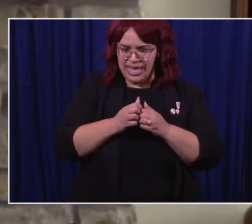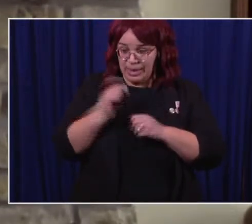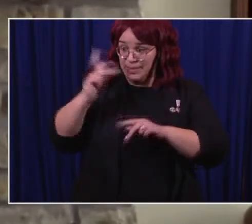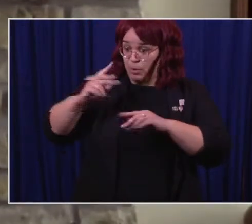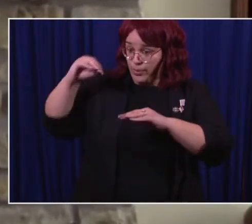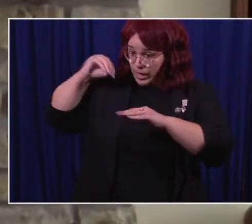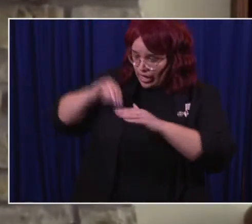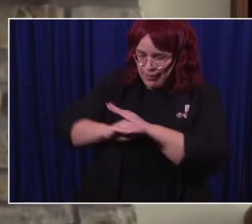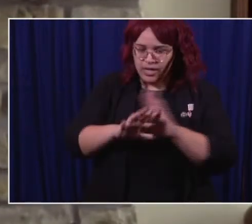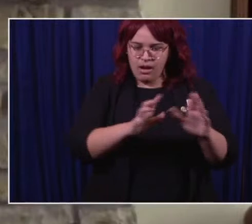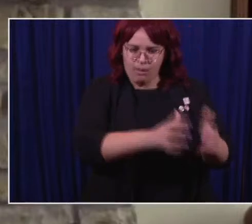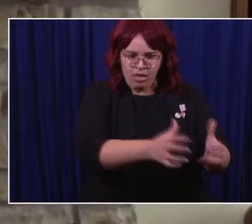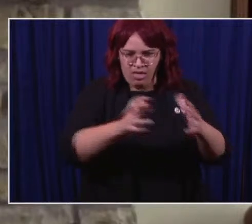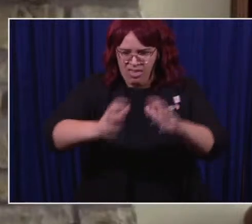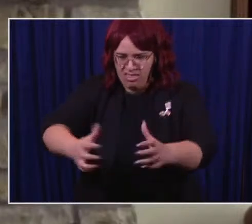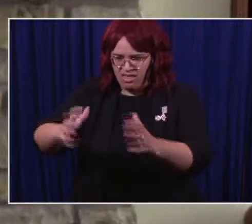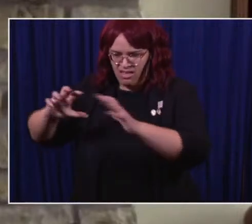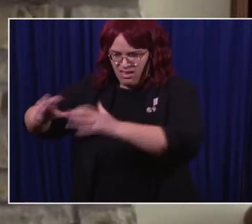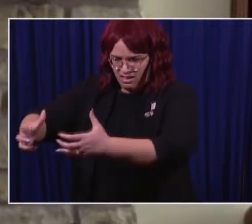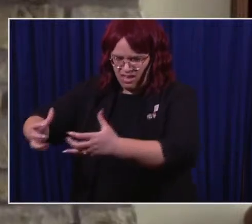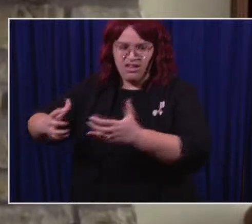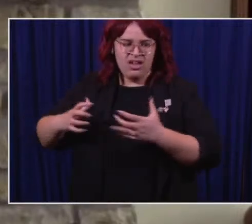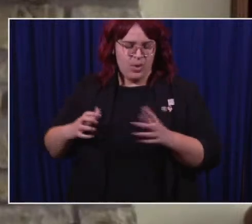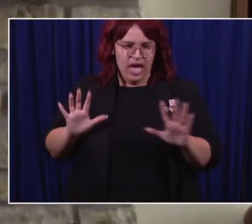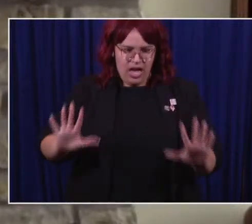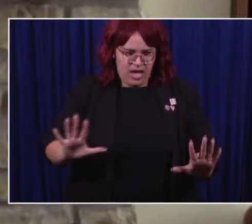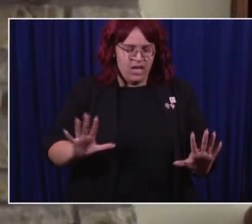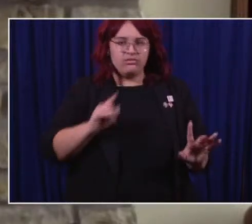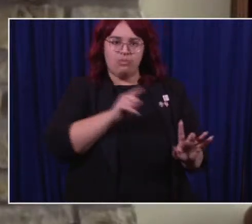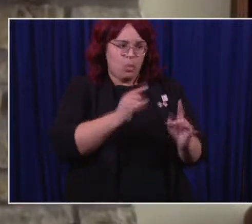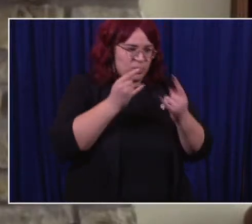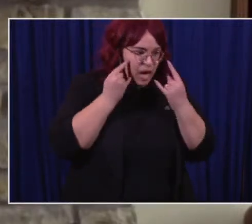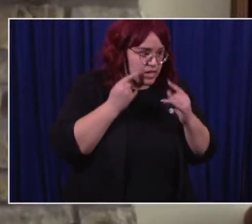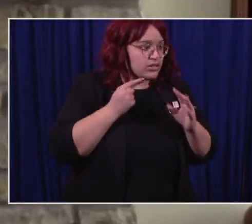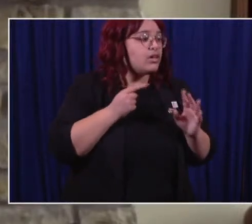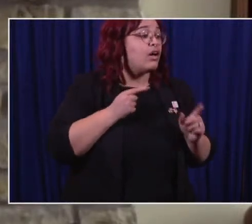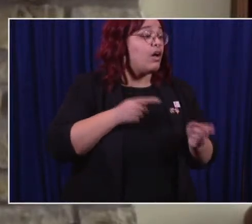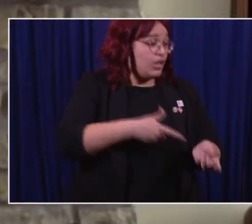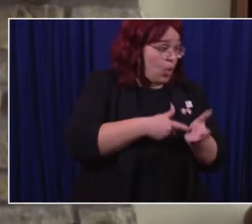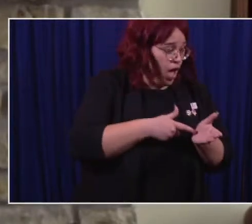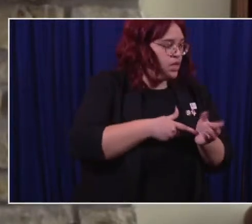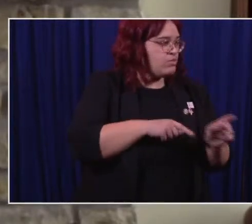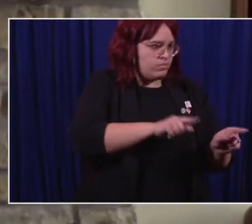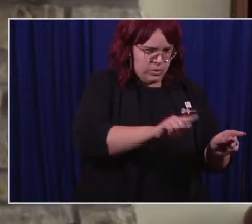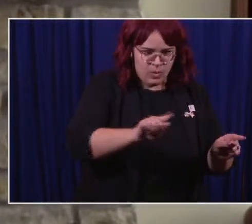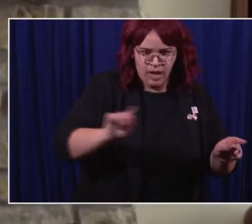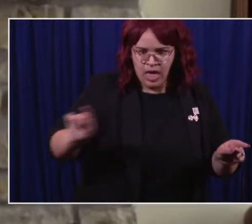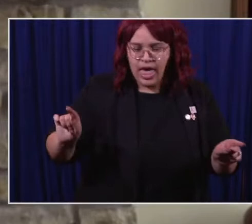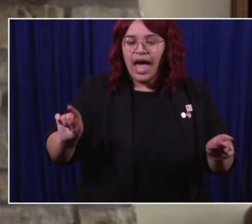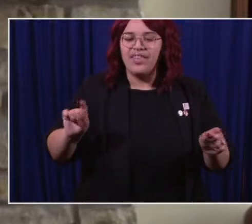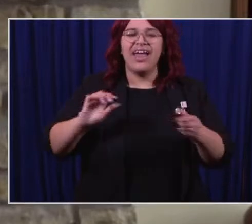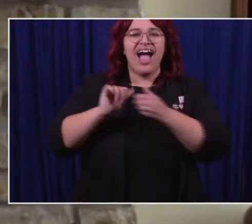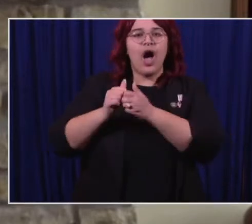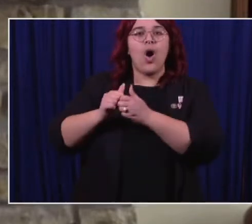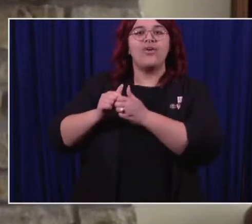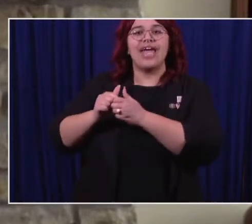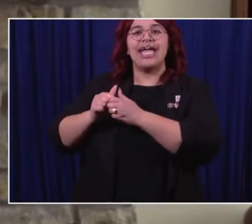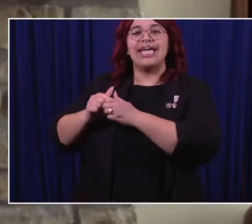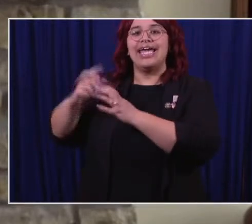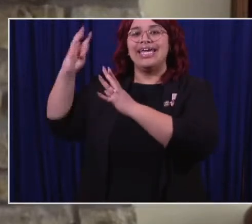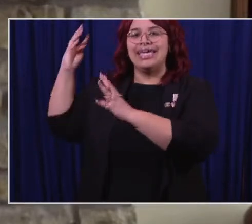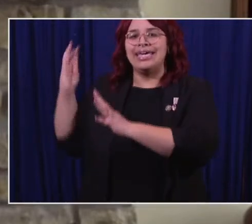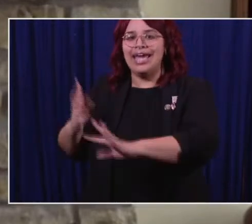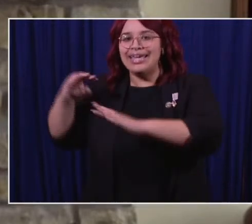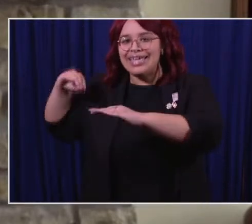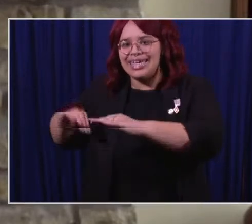and get people into the stadium. So look, it's a big operation. We looked